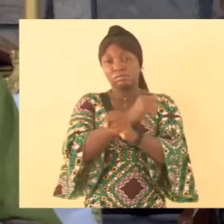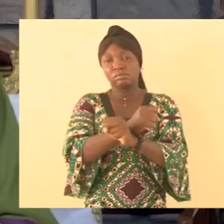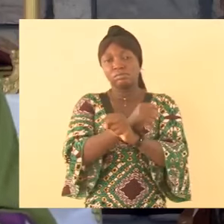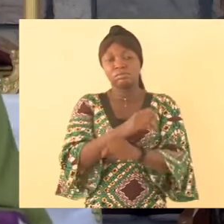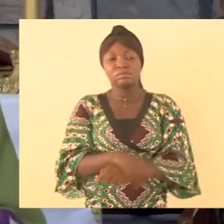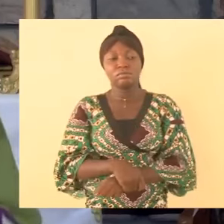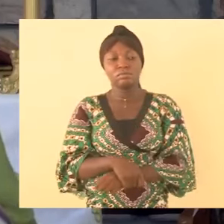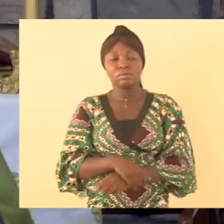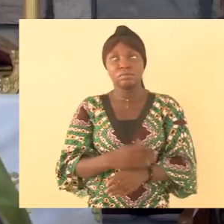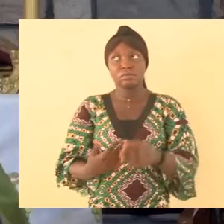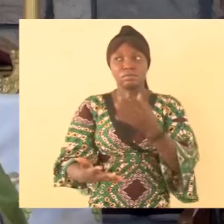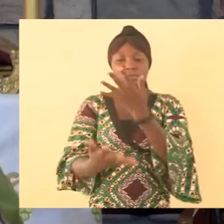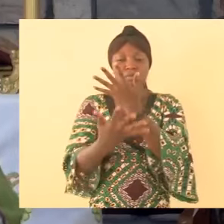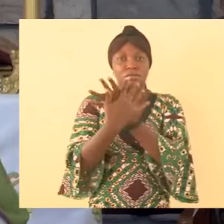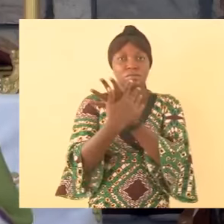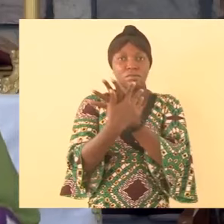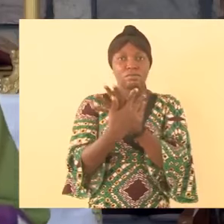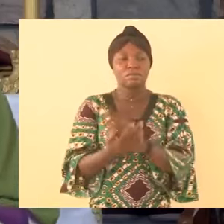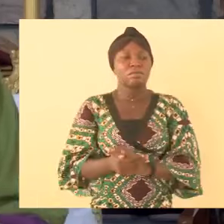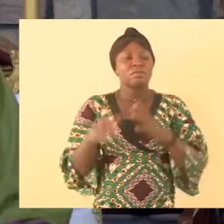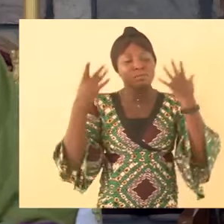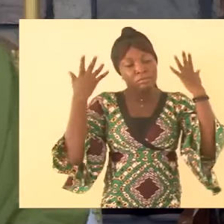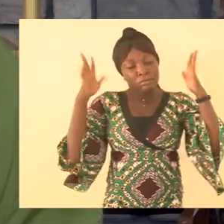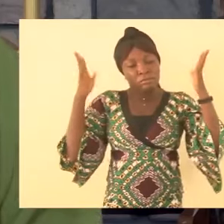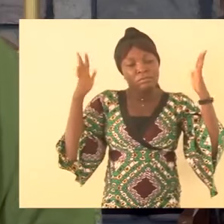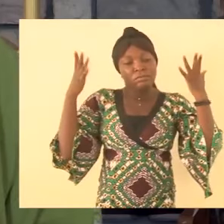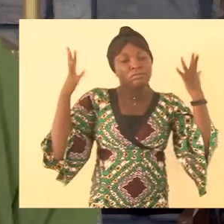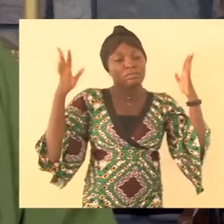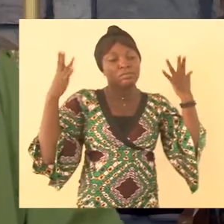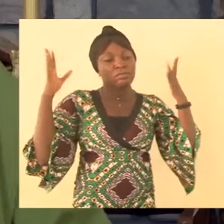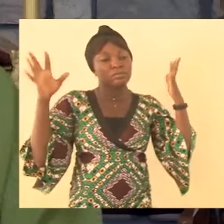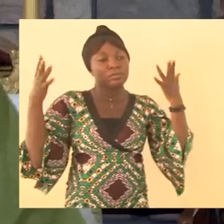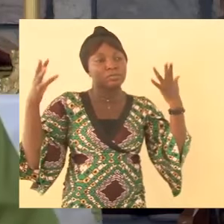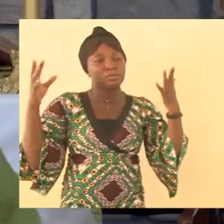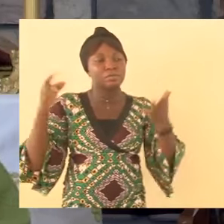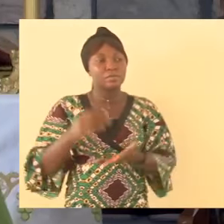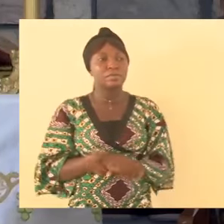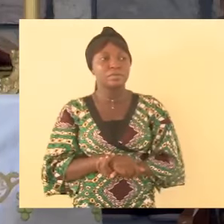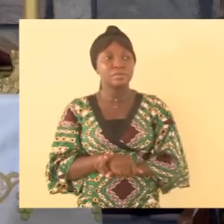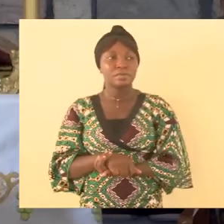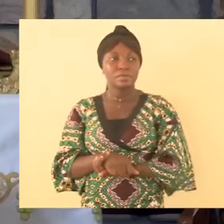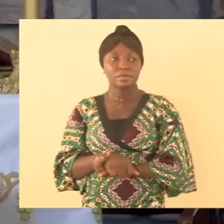enslaves. It enslaves. Give him a round of applause.